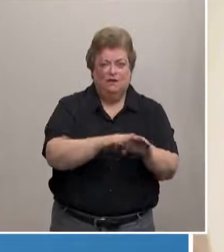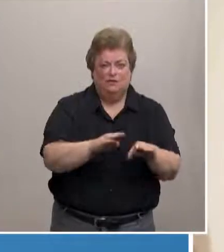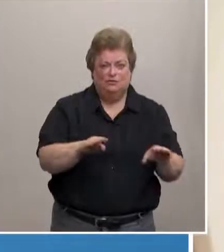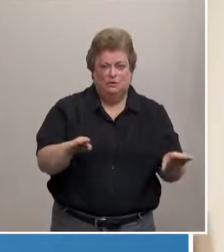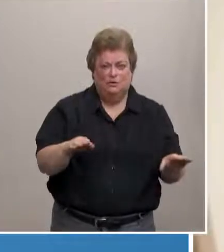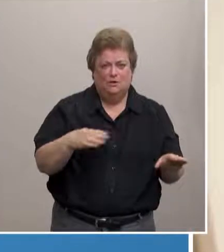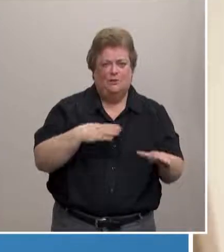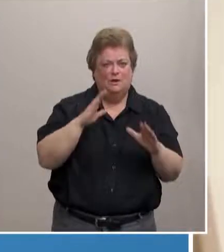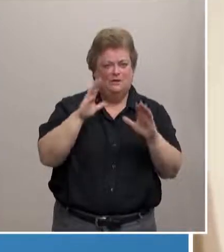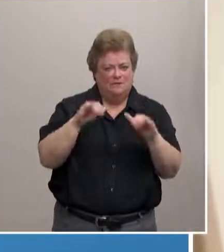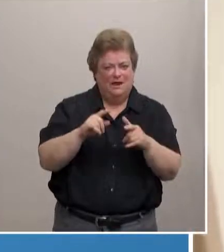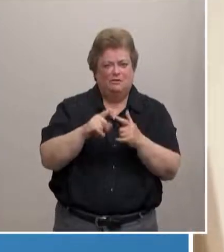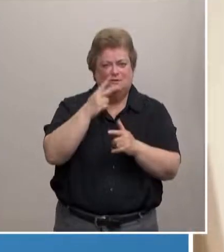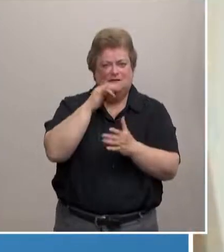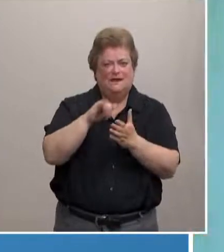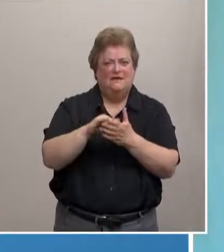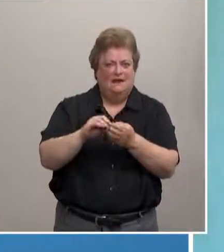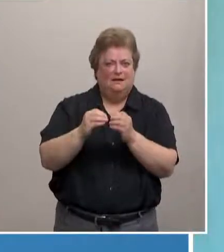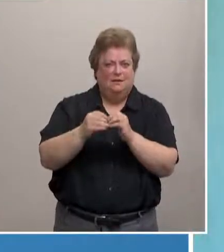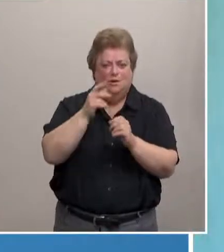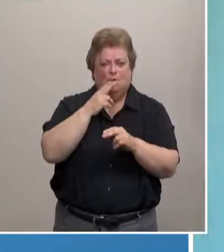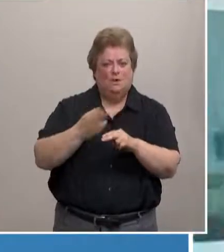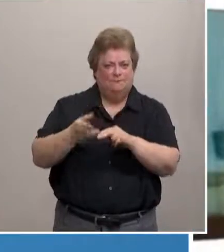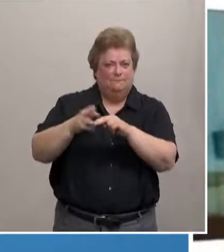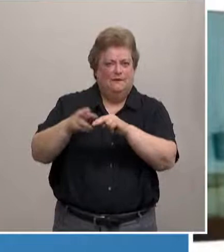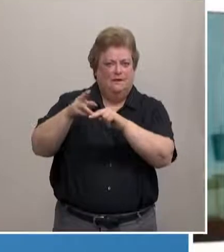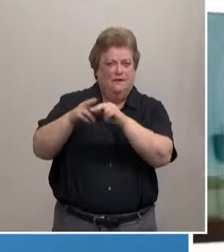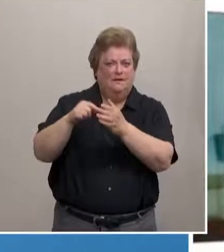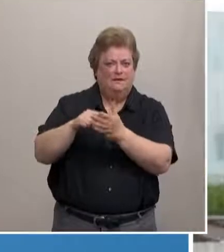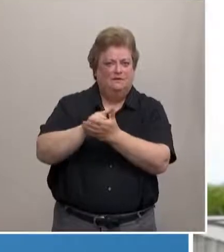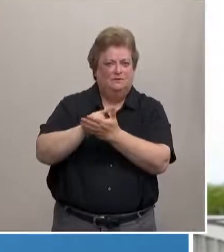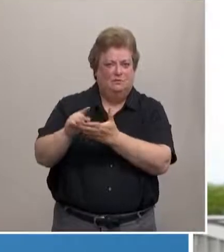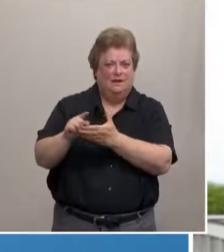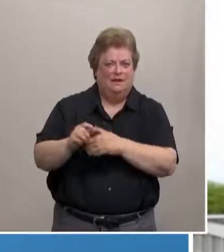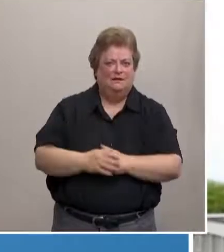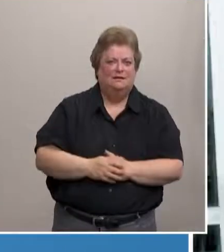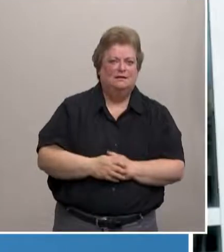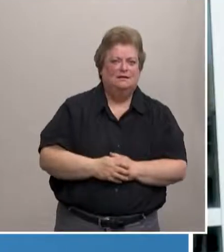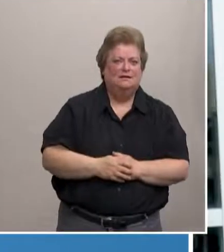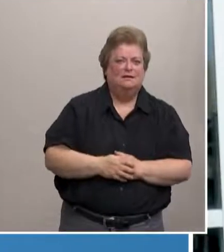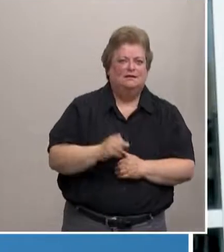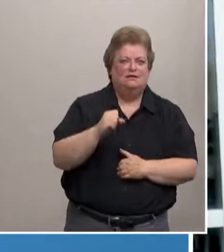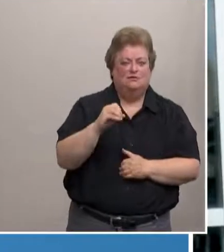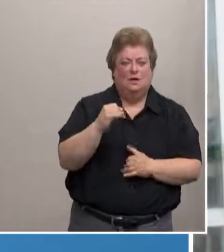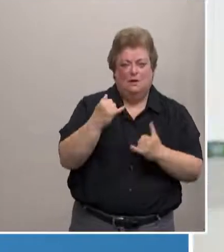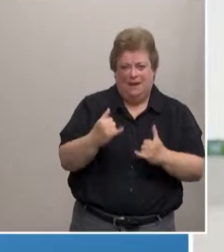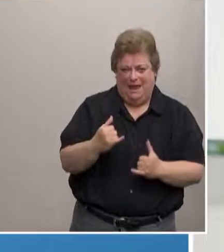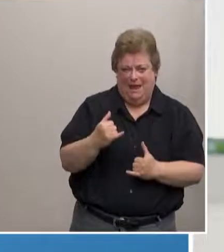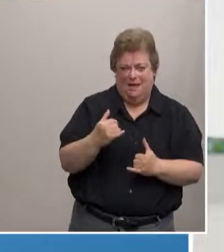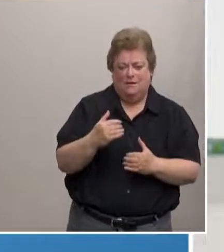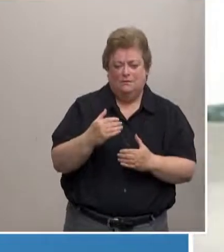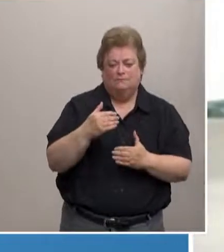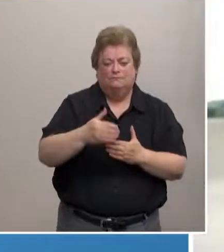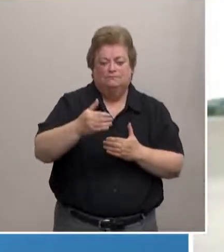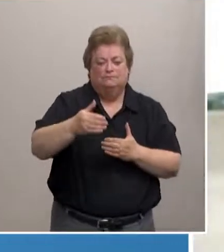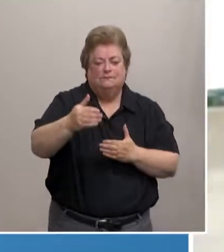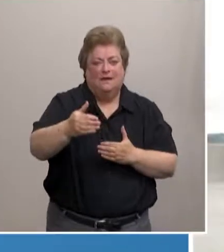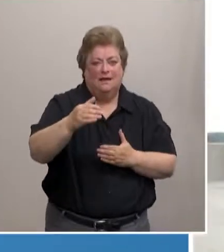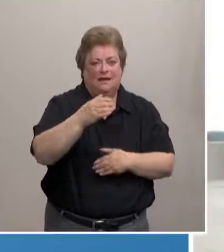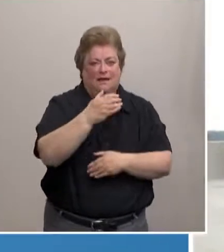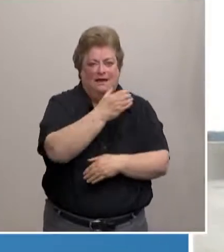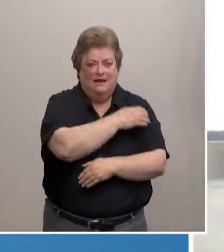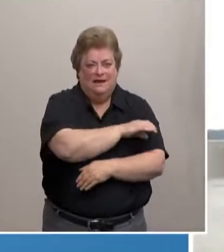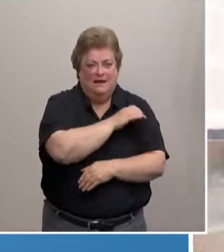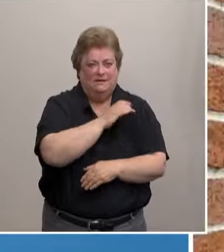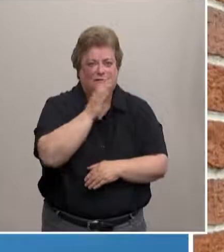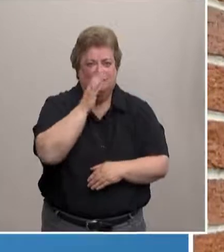expect to see that number continue to increase this week. Here's a quick rundown of our upcoming clinics. We have a